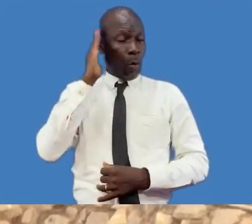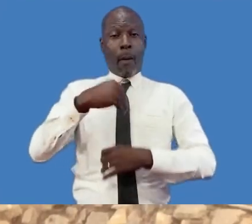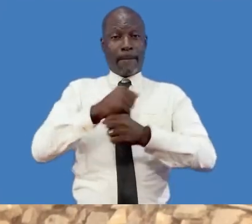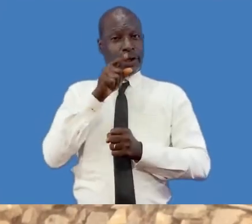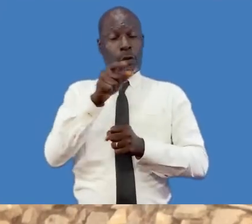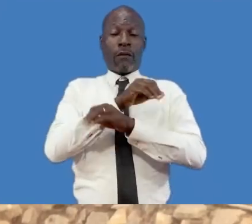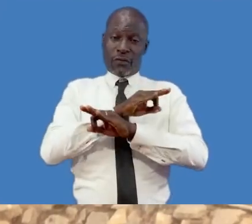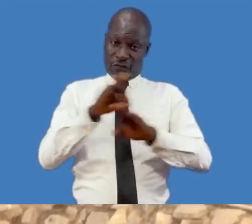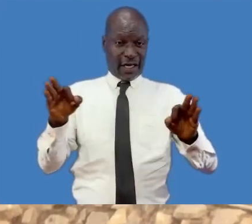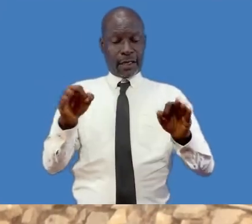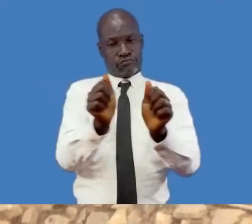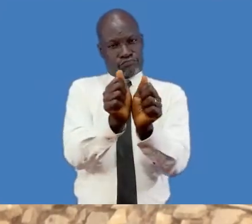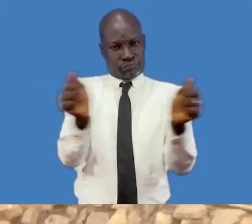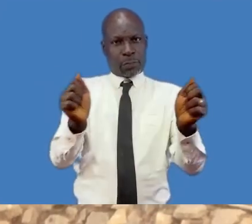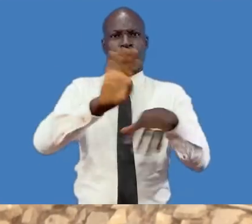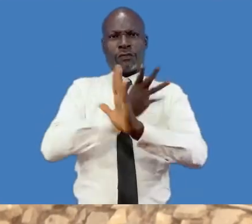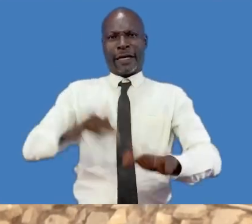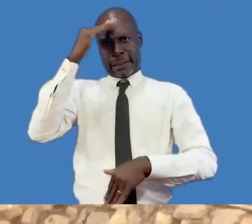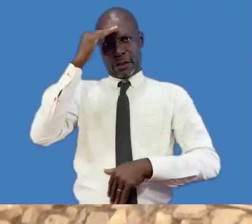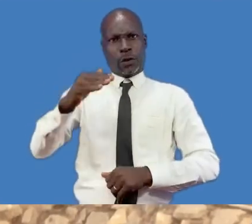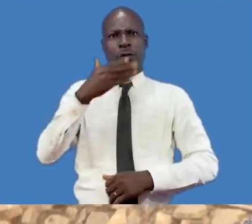shall set you free. The churches of Christ